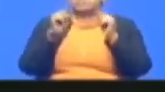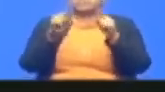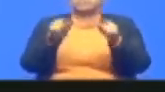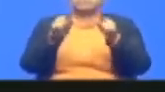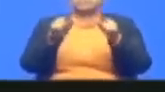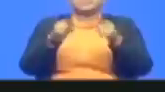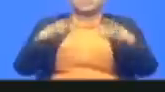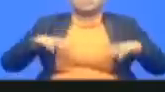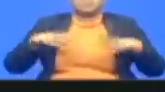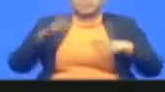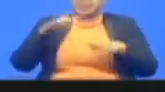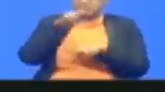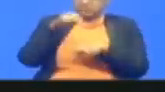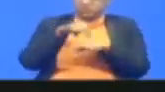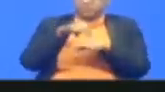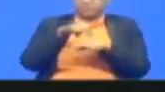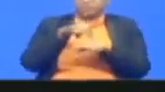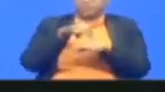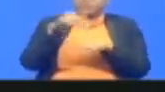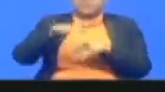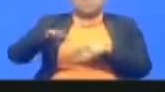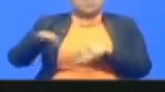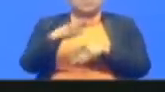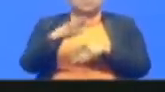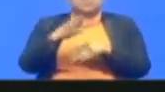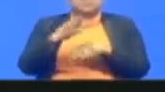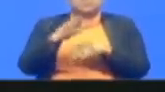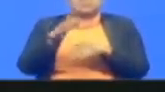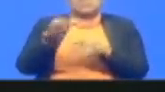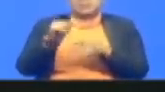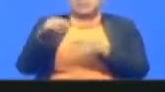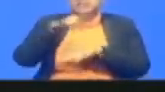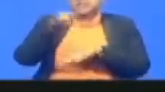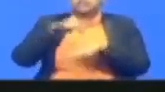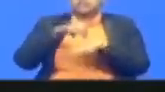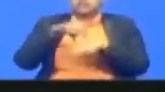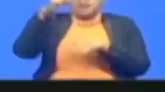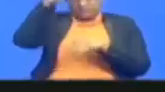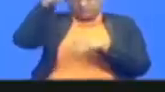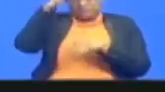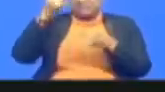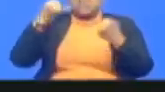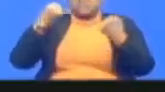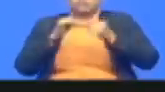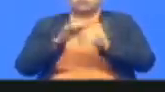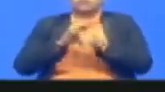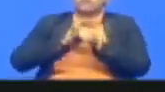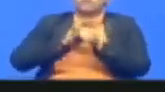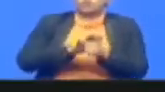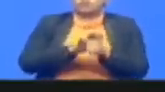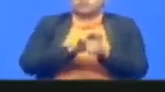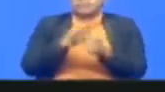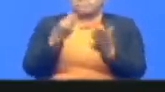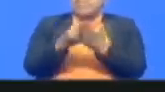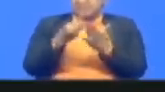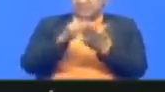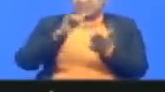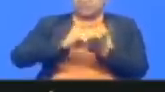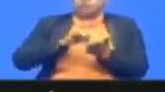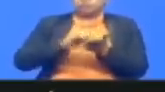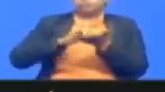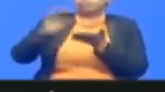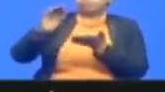in the National Assembly, backed by the national government, of bulldozing their way into imposing monies that should be forwarded to